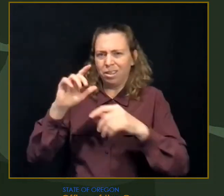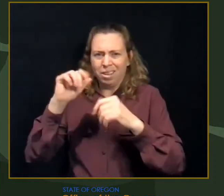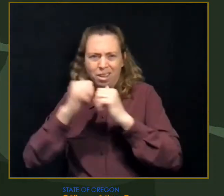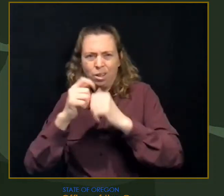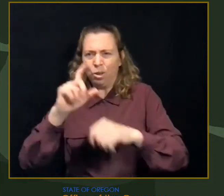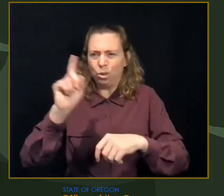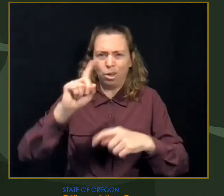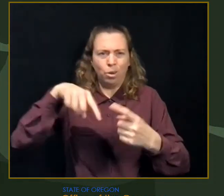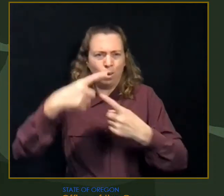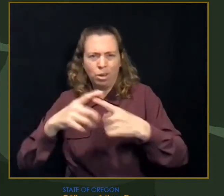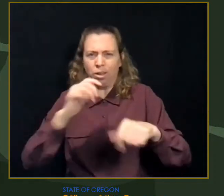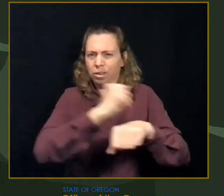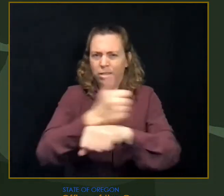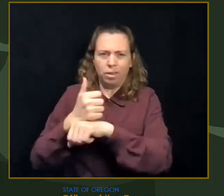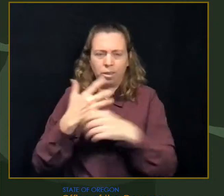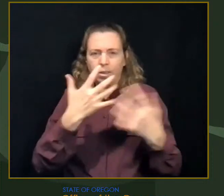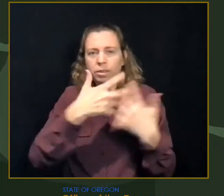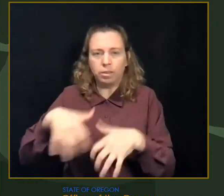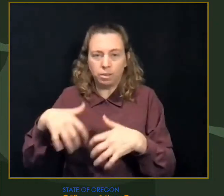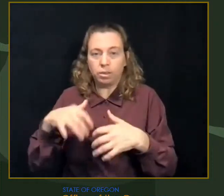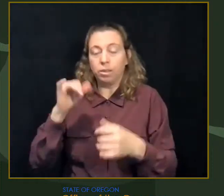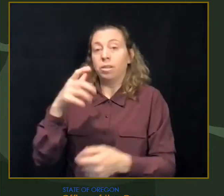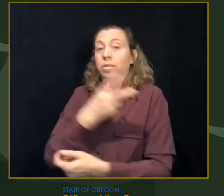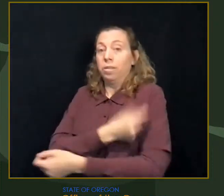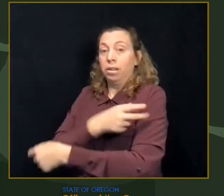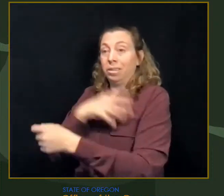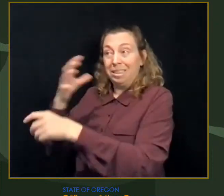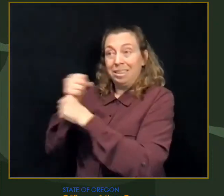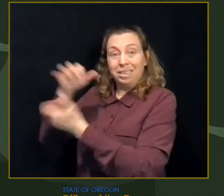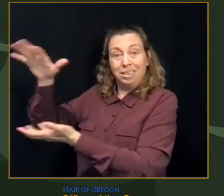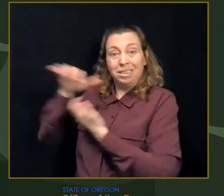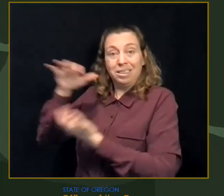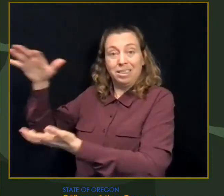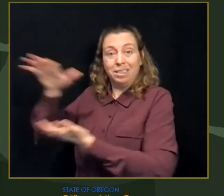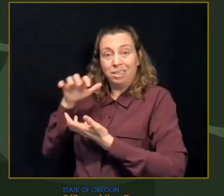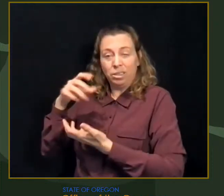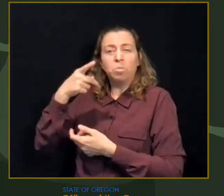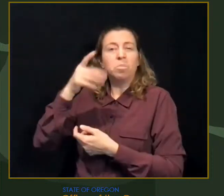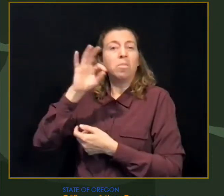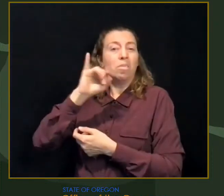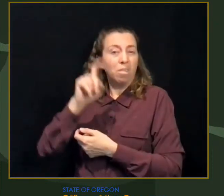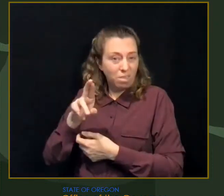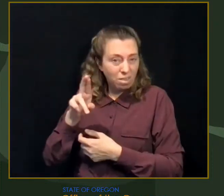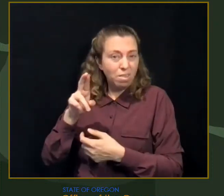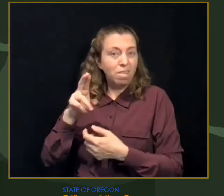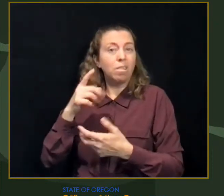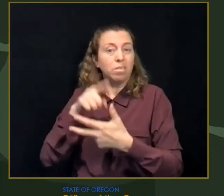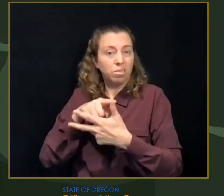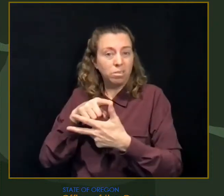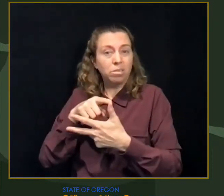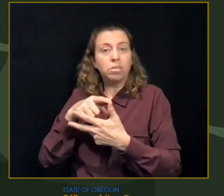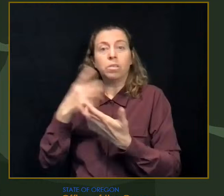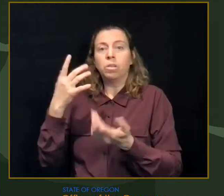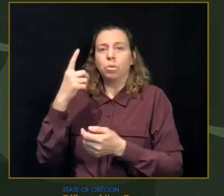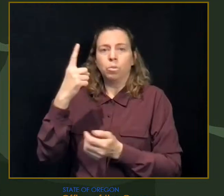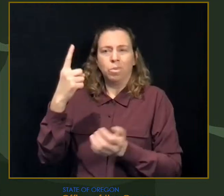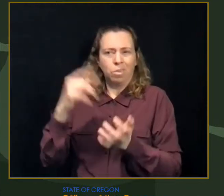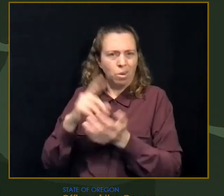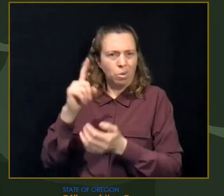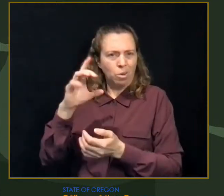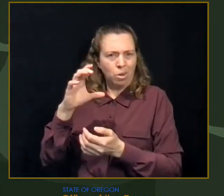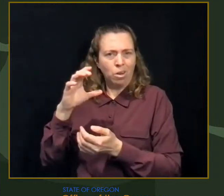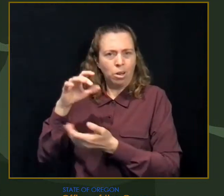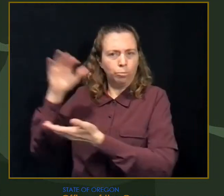large quantities. For example, the Pfizer vaccine comes in quantities of 1,100. So we're working to develop hubs